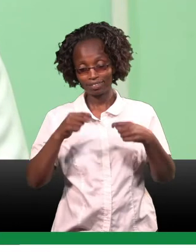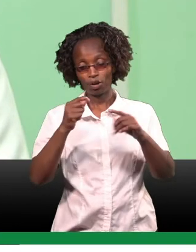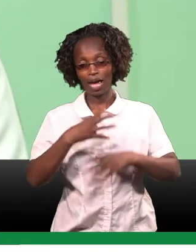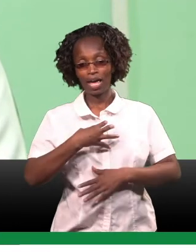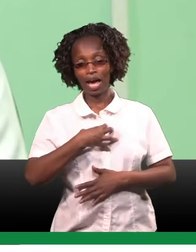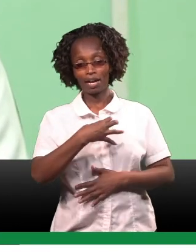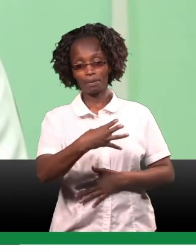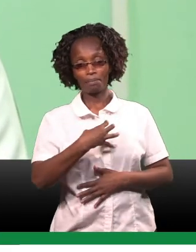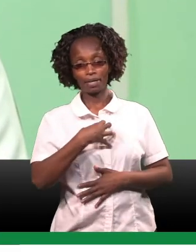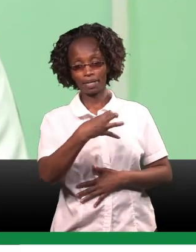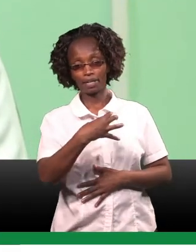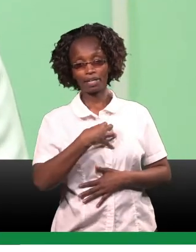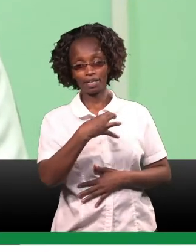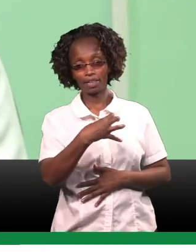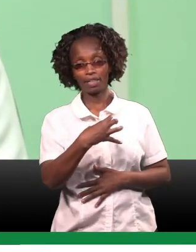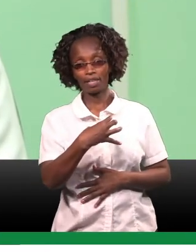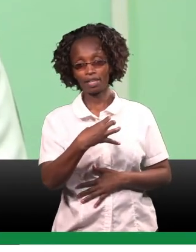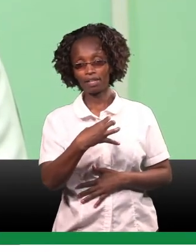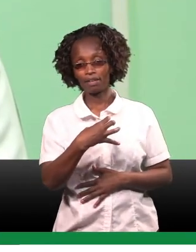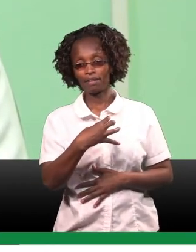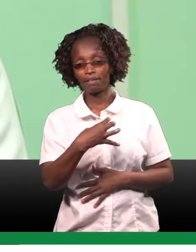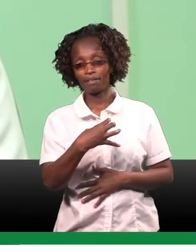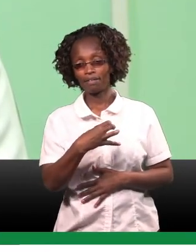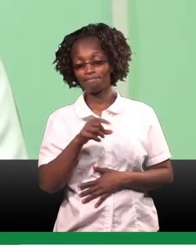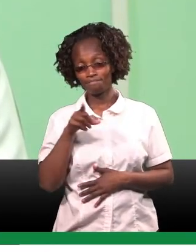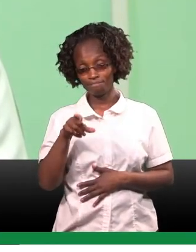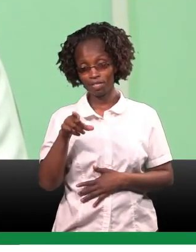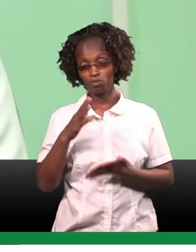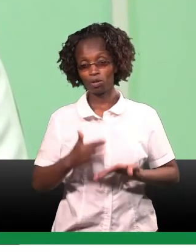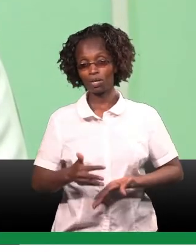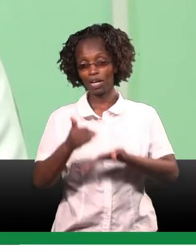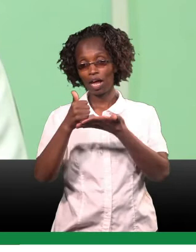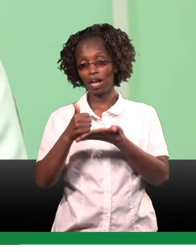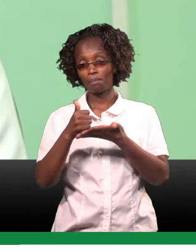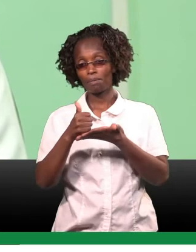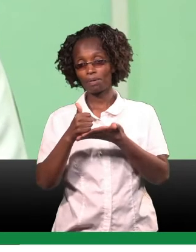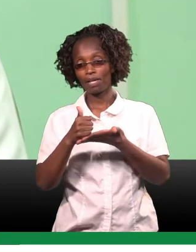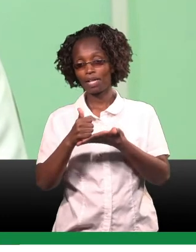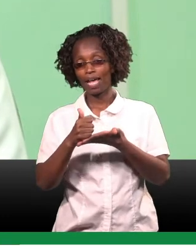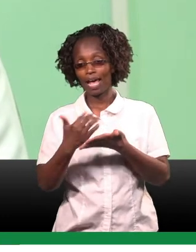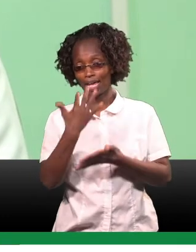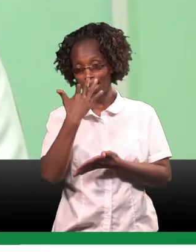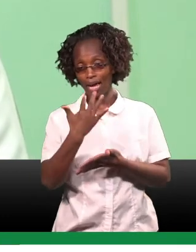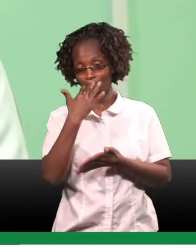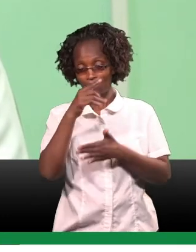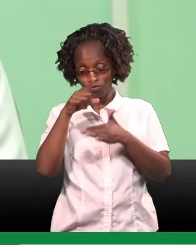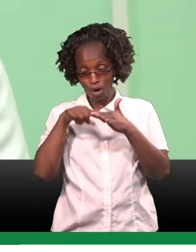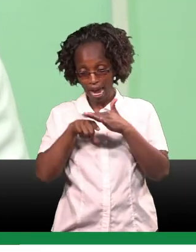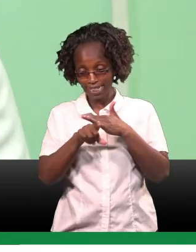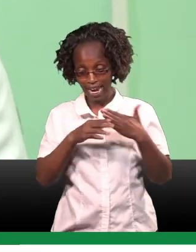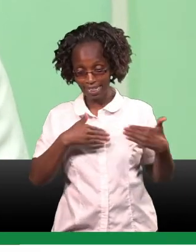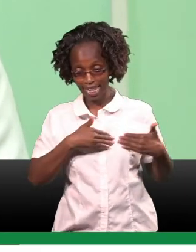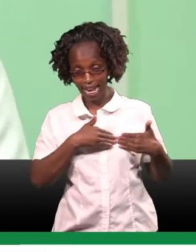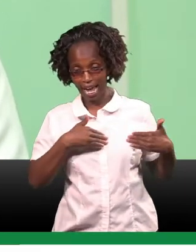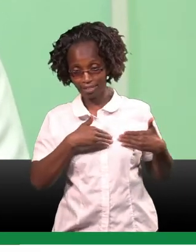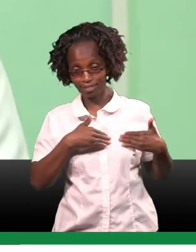more frequently. So that basically permits a substantial amount of air to get into their lungs, and for them to, of